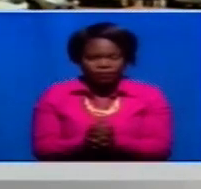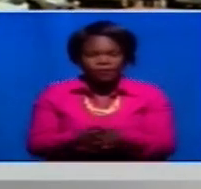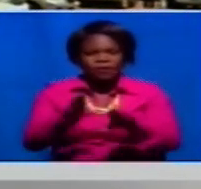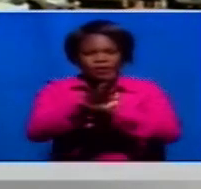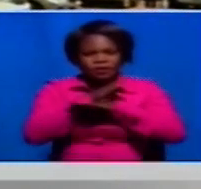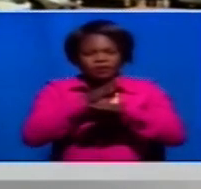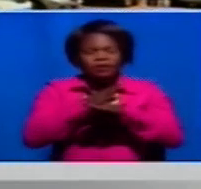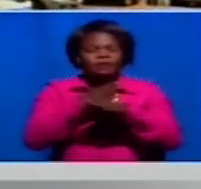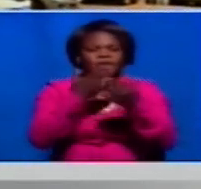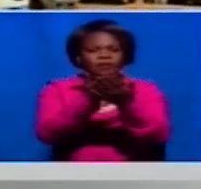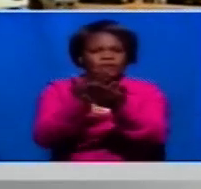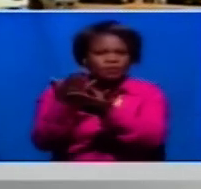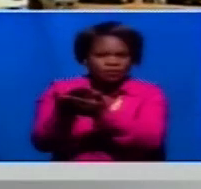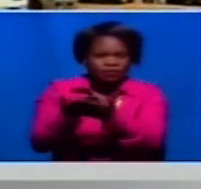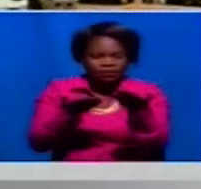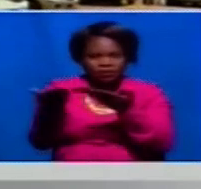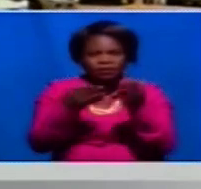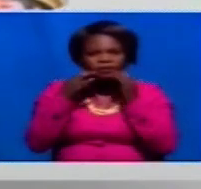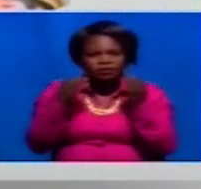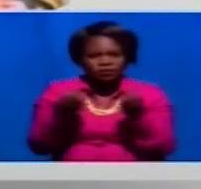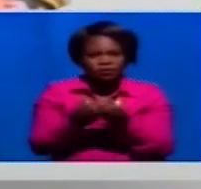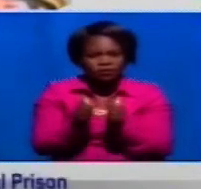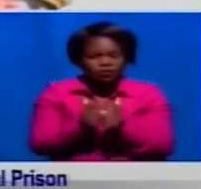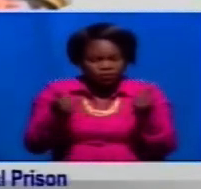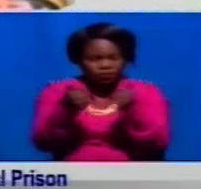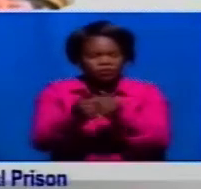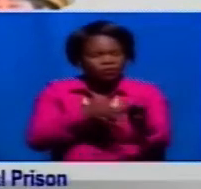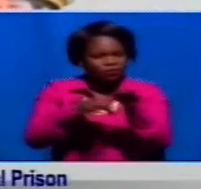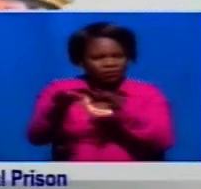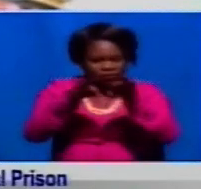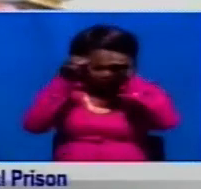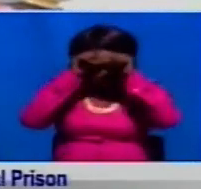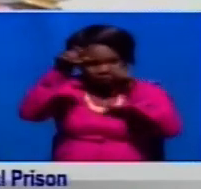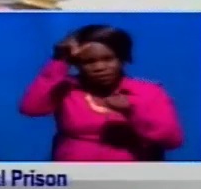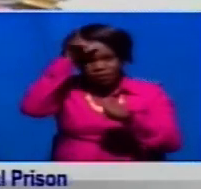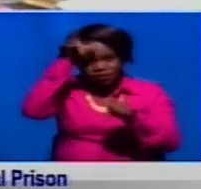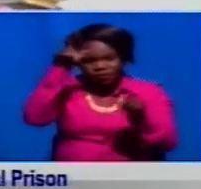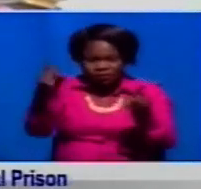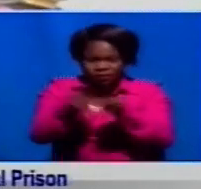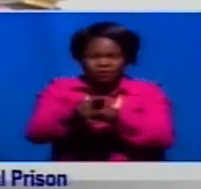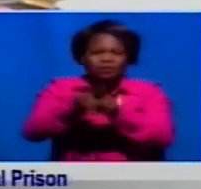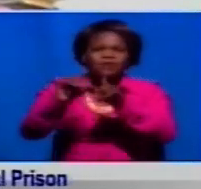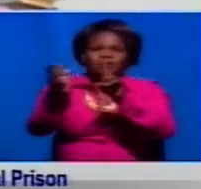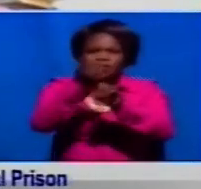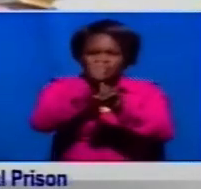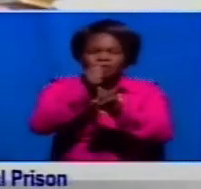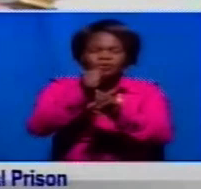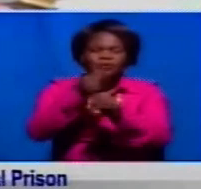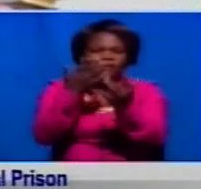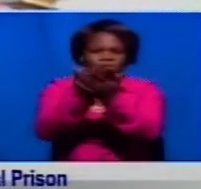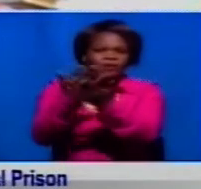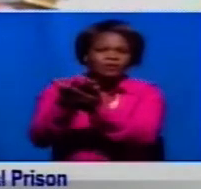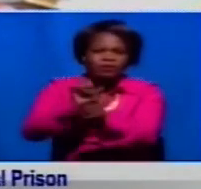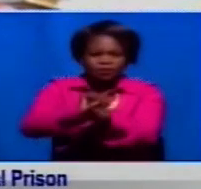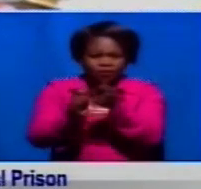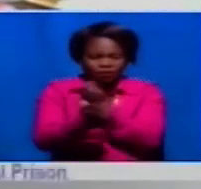Zambia Correction Service Commissioner General Percy Chato described President Lungu as a champion of prison reforms and humanity